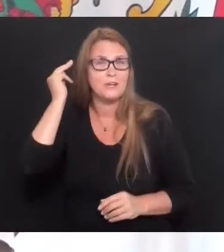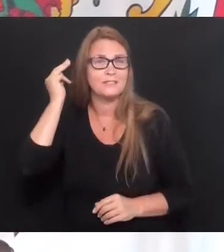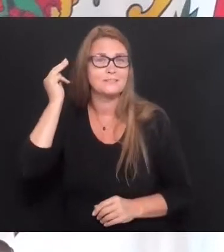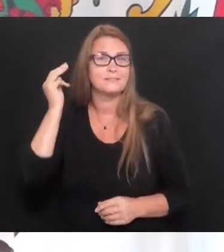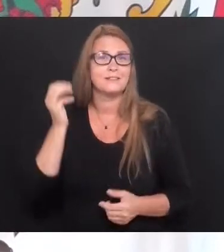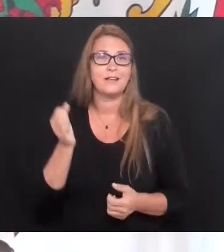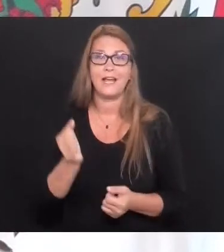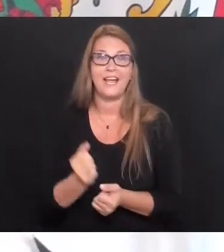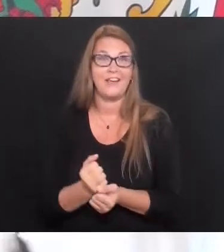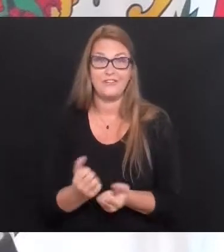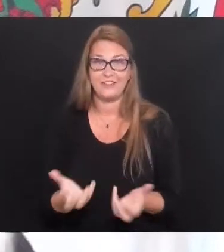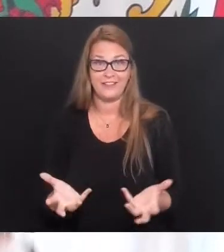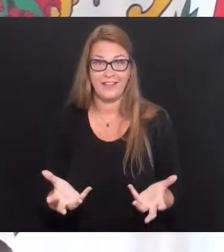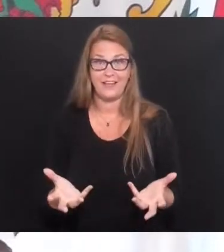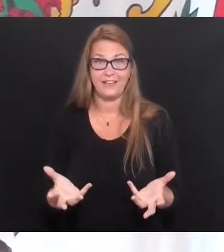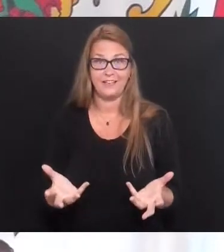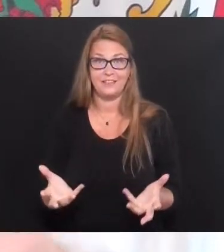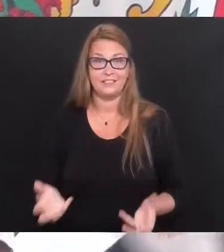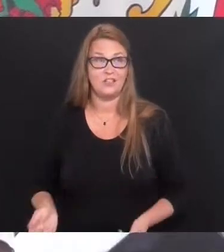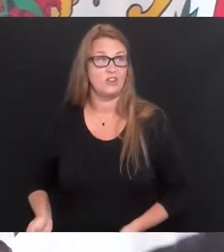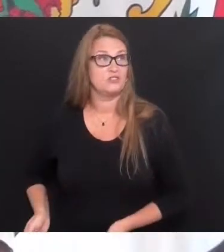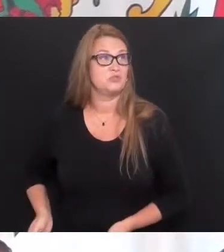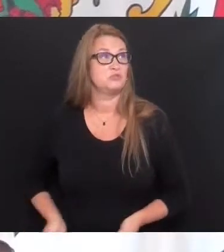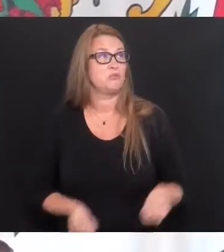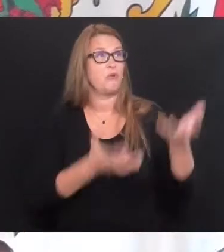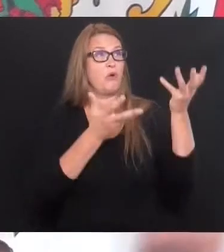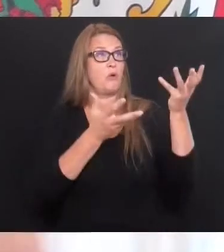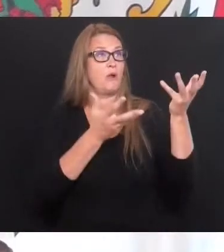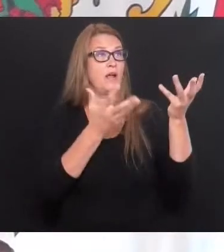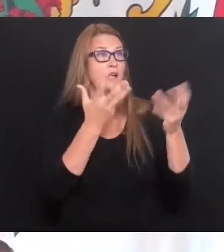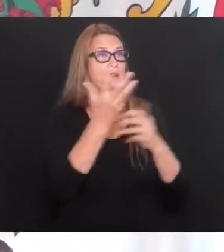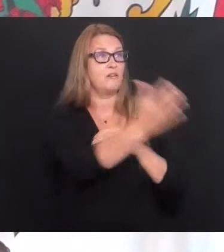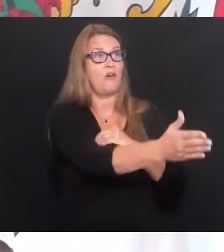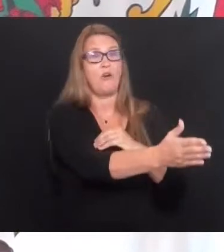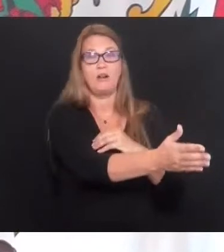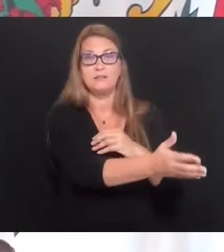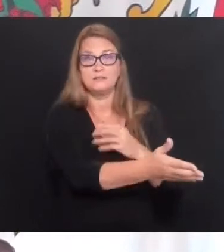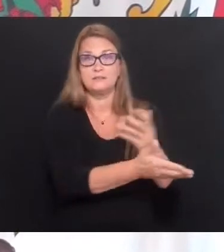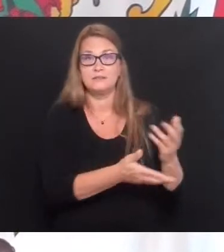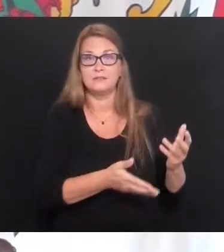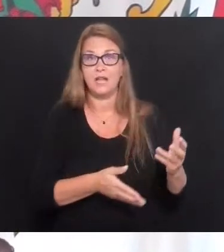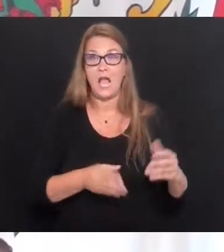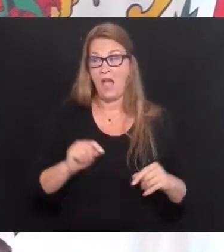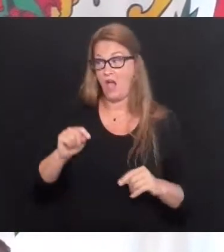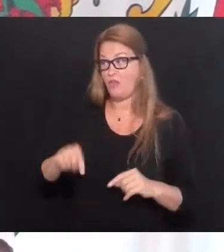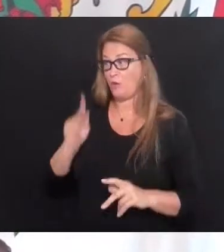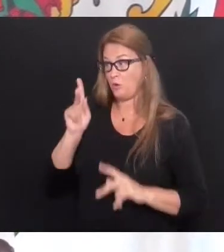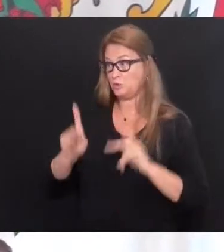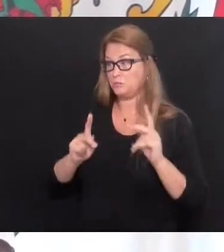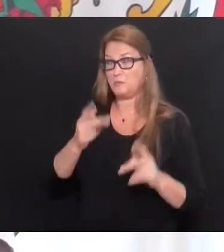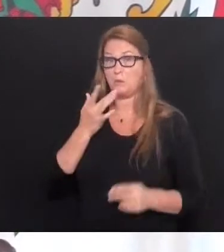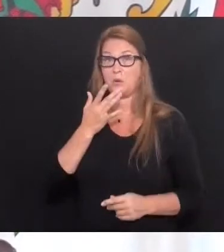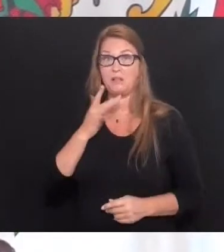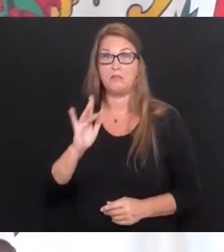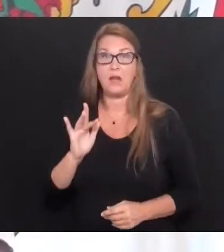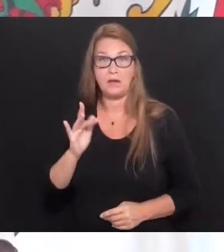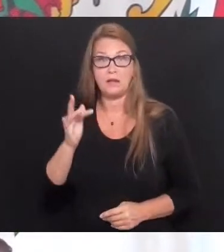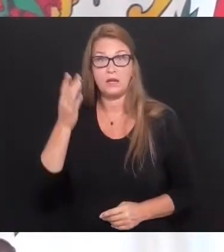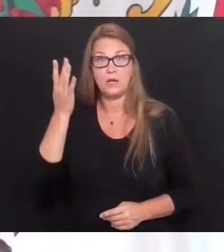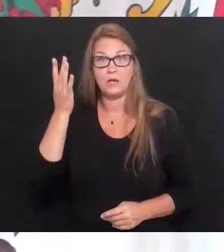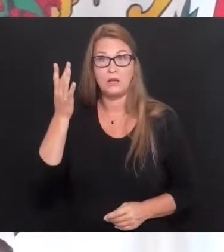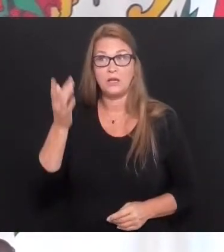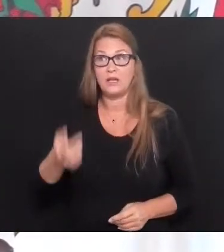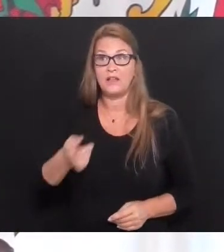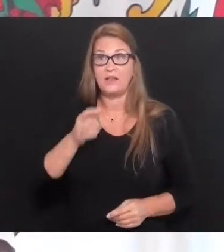everything, just thrown in a truck and gone. And those were the lucky ones. Those were the ones that really